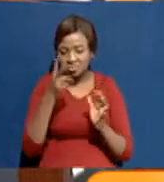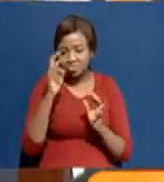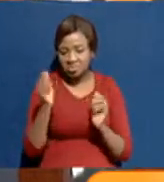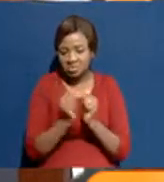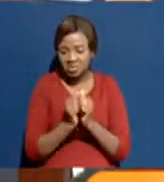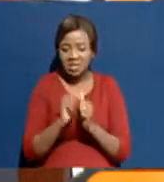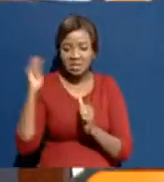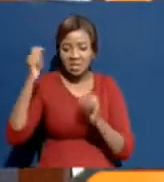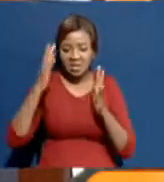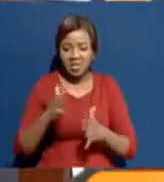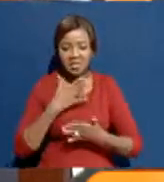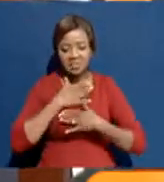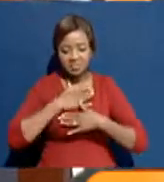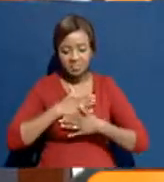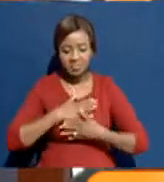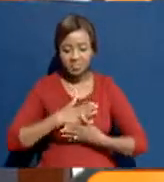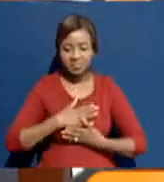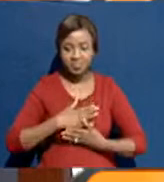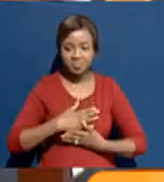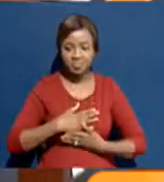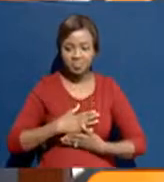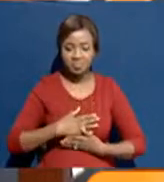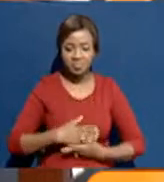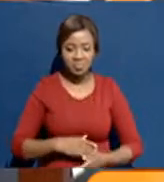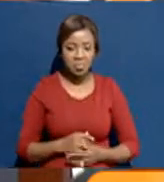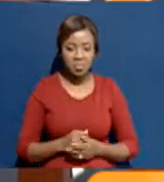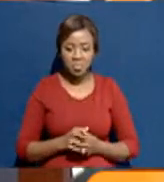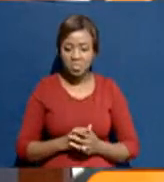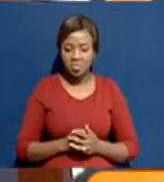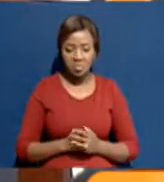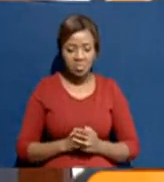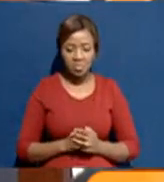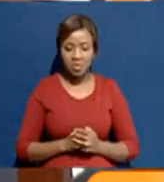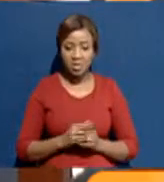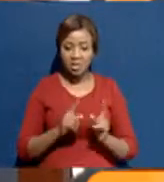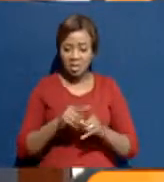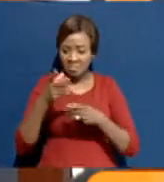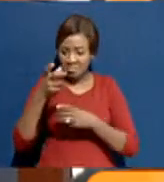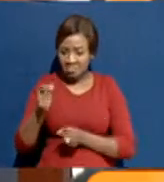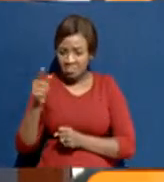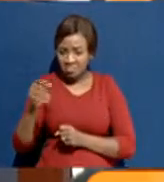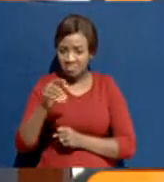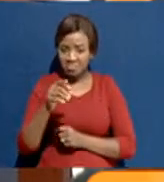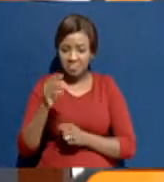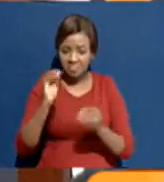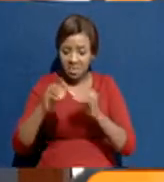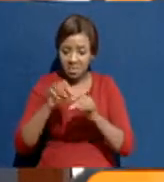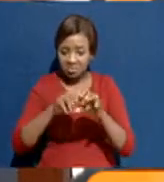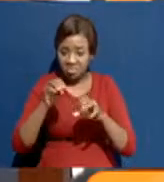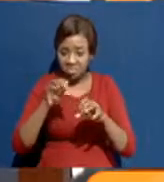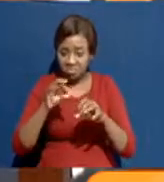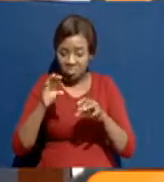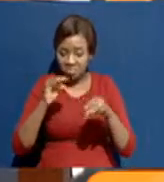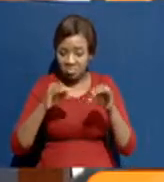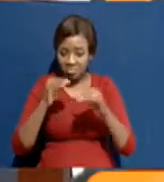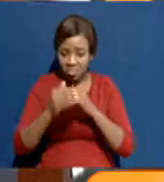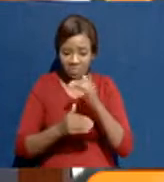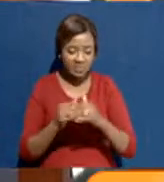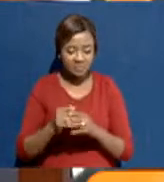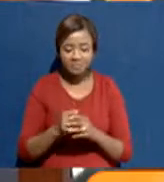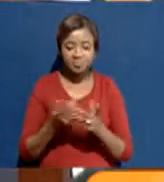of confidence in the international community. Okay, so it was part of our strategy to also engage